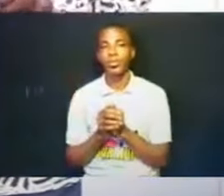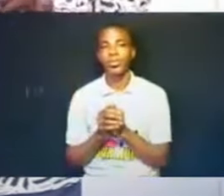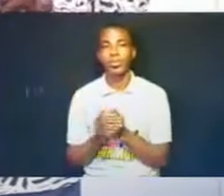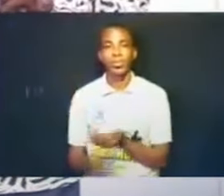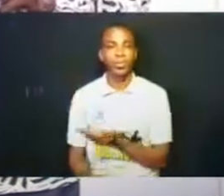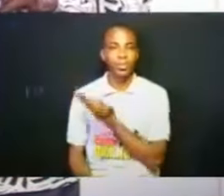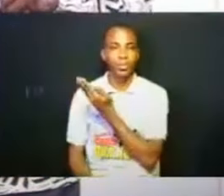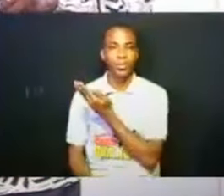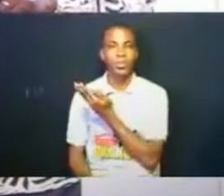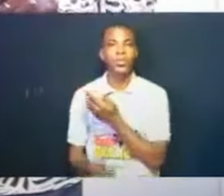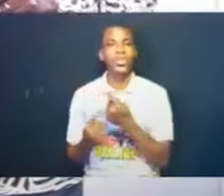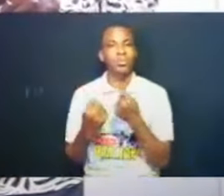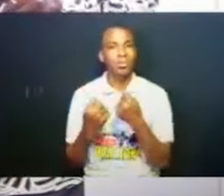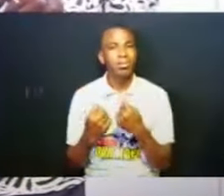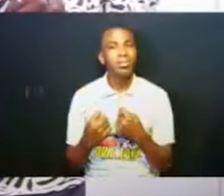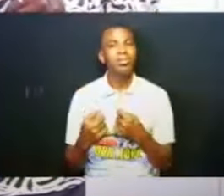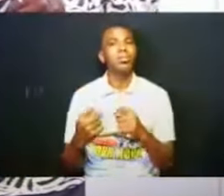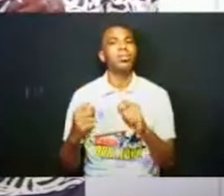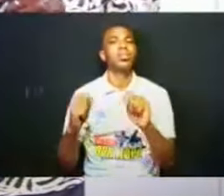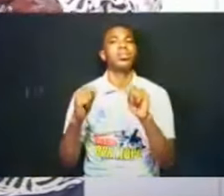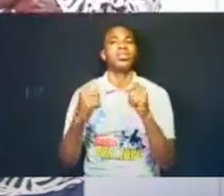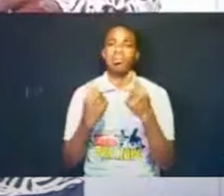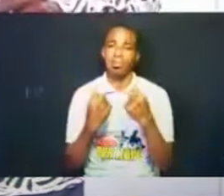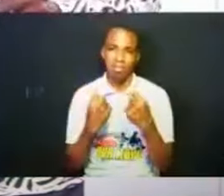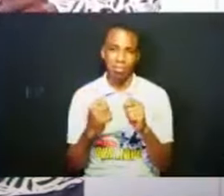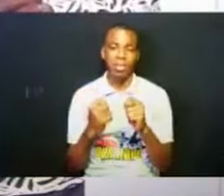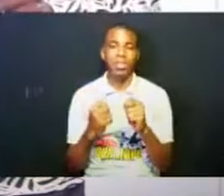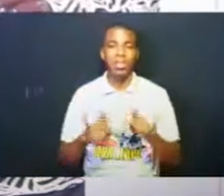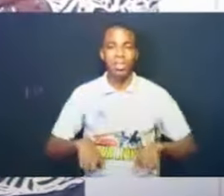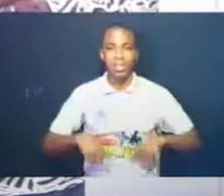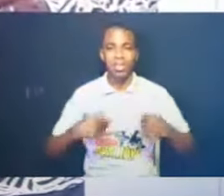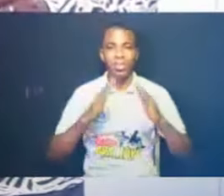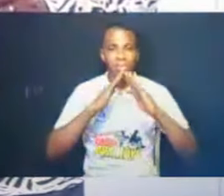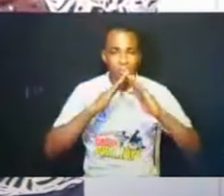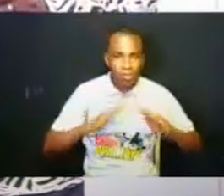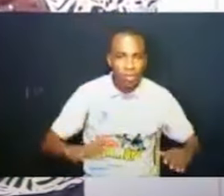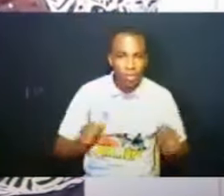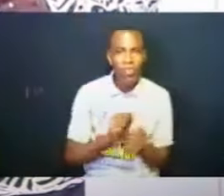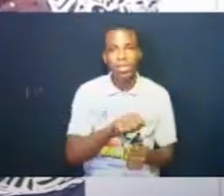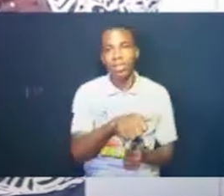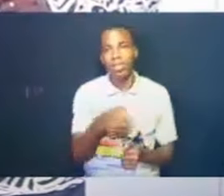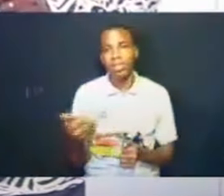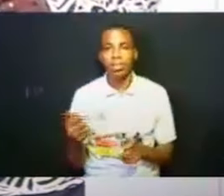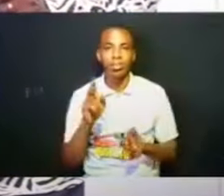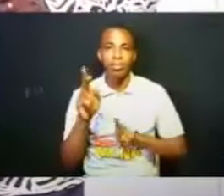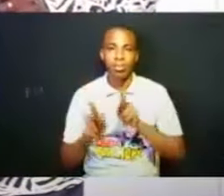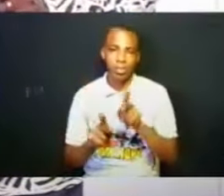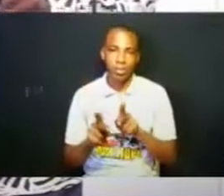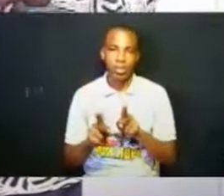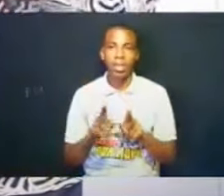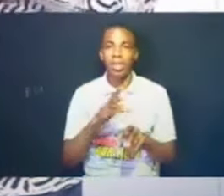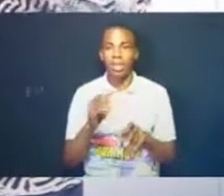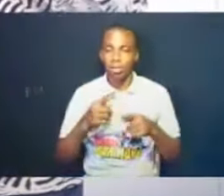Make every effort to live in peace with everyone and to be holy. Without holiness, no one will see